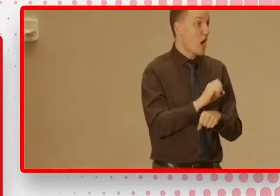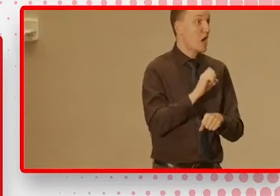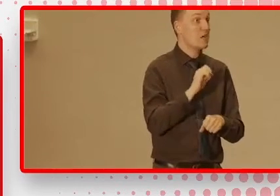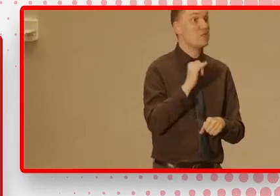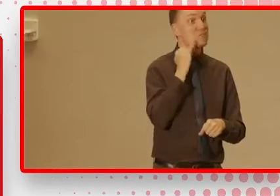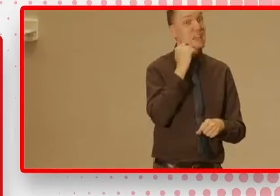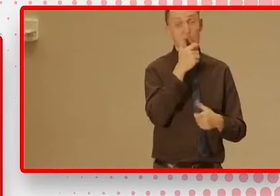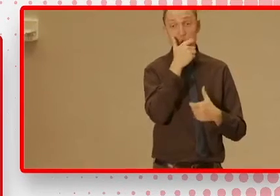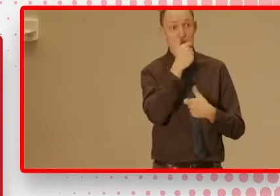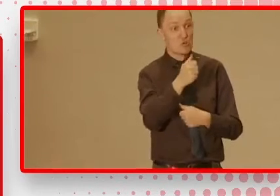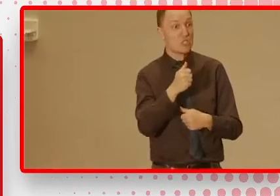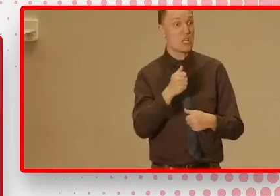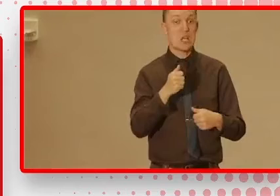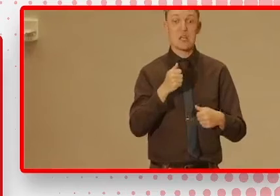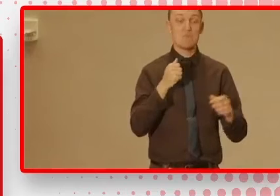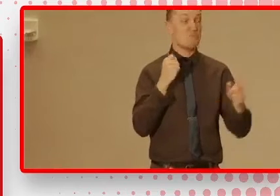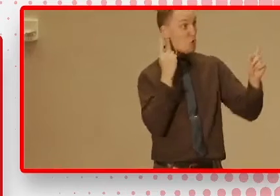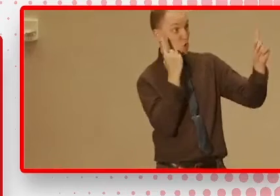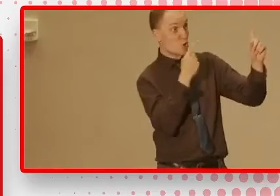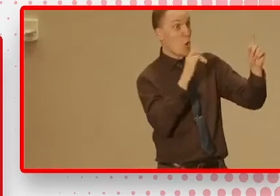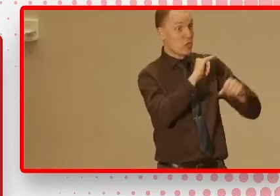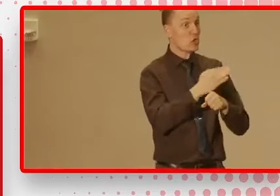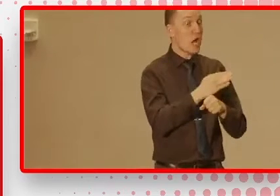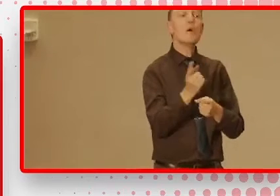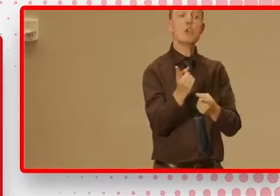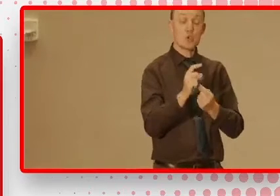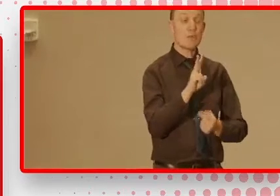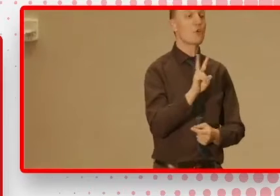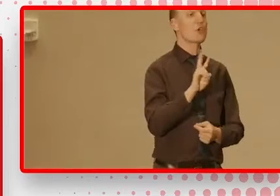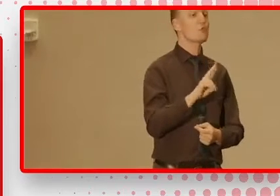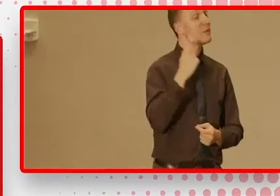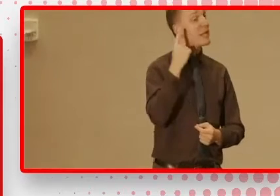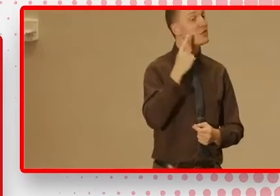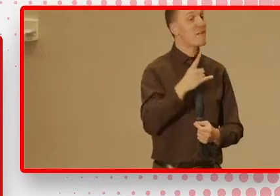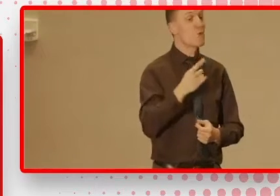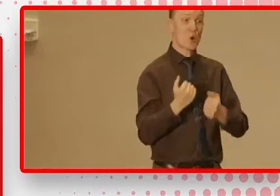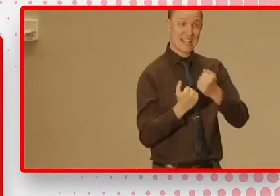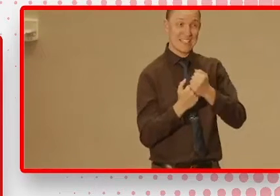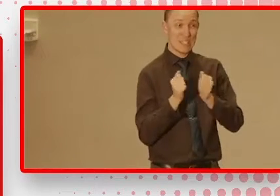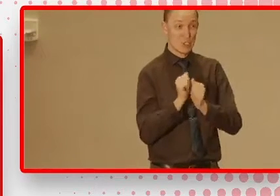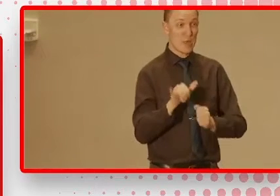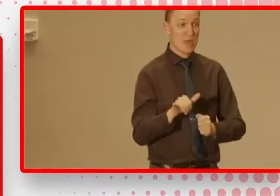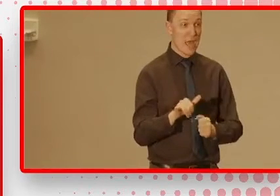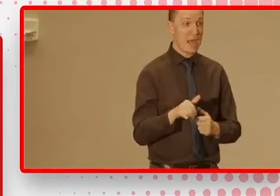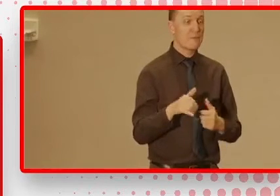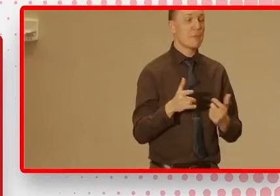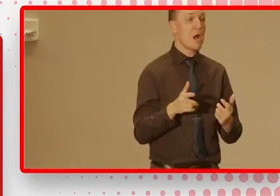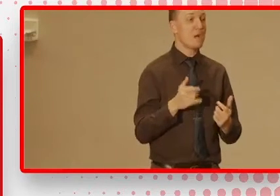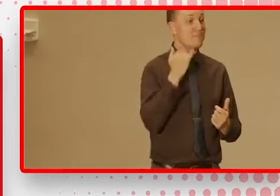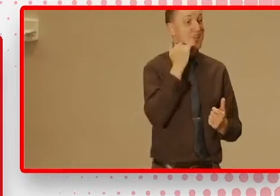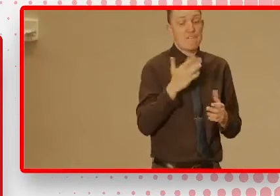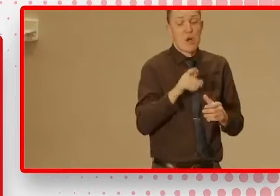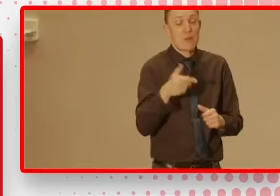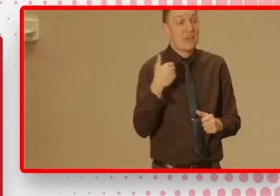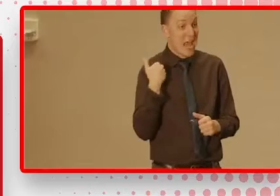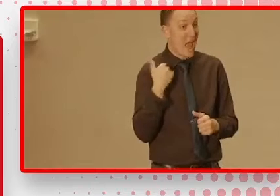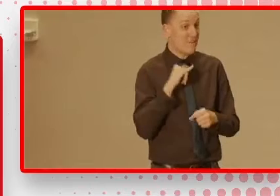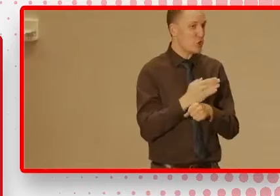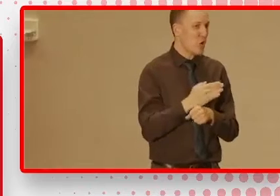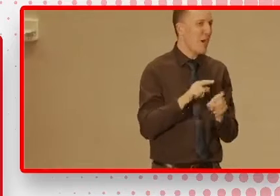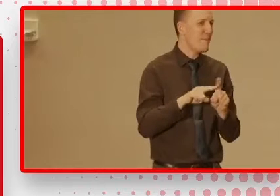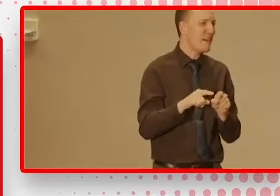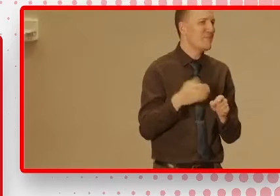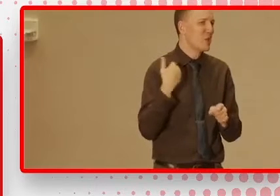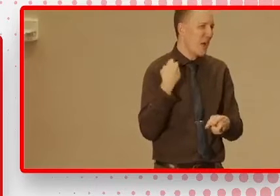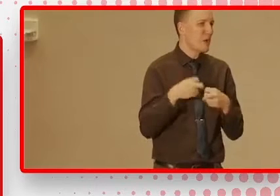in pursuing, they can come to vocational rehabilitation for assistance with that. They have a job, but they're having trouble on